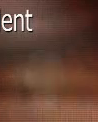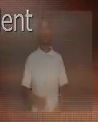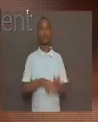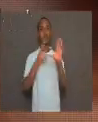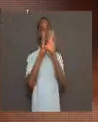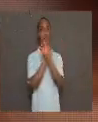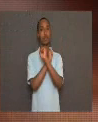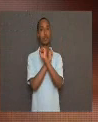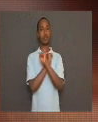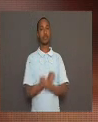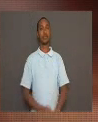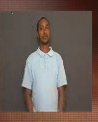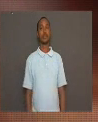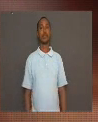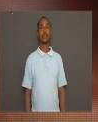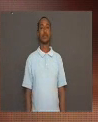Time's up!